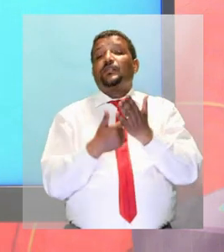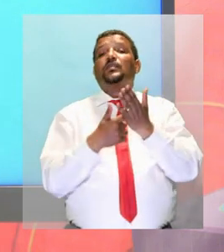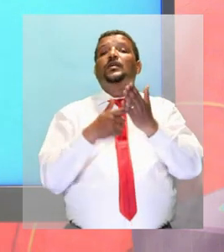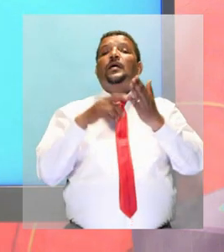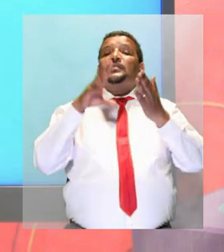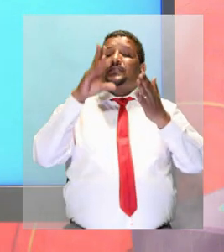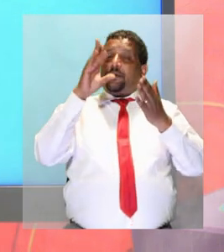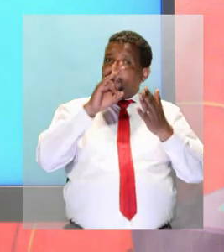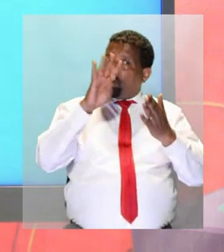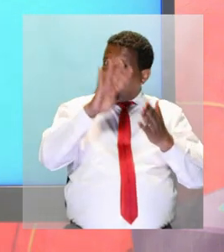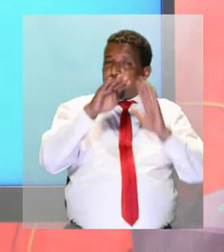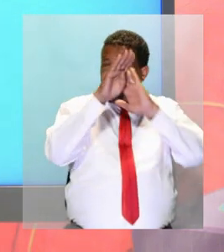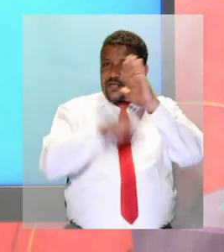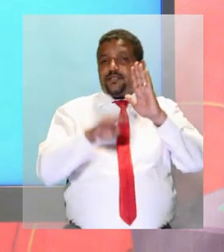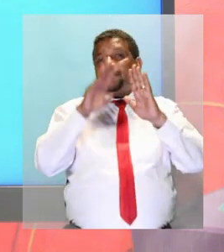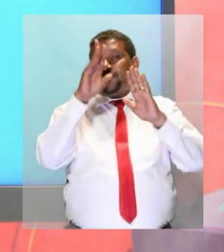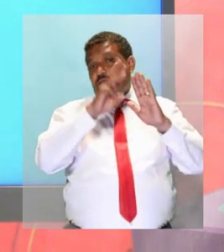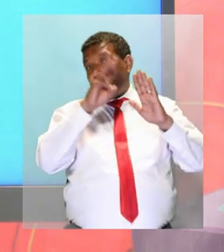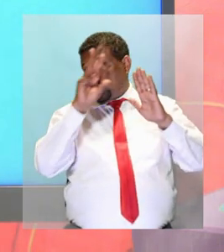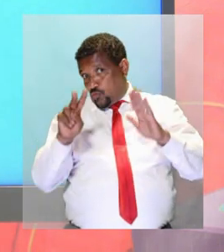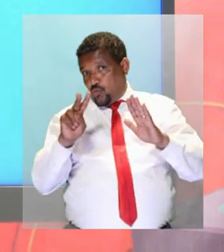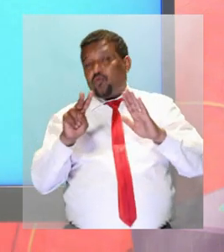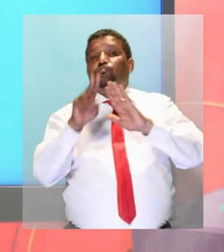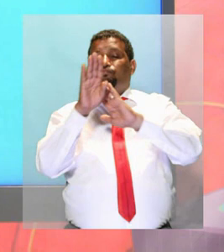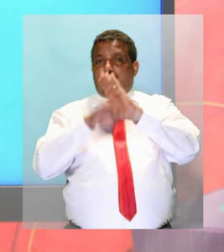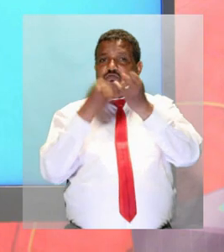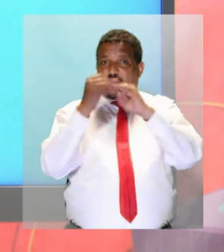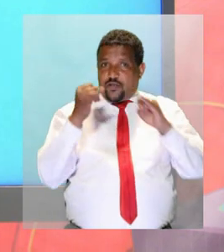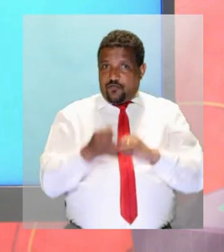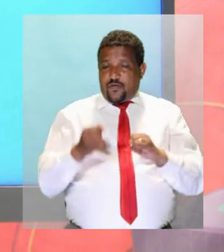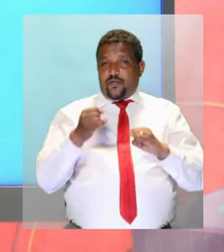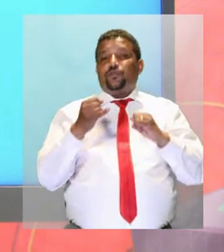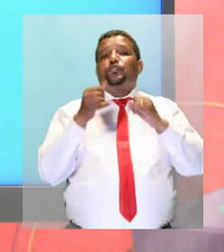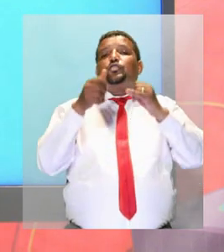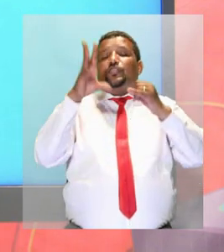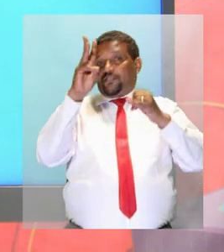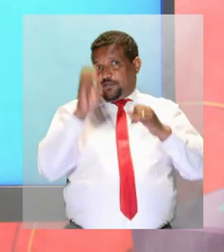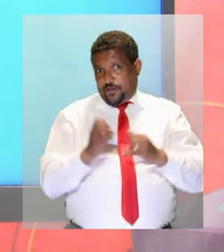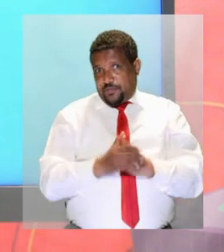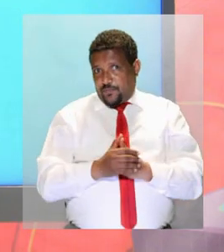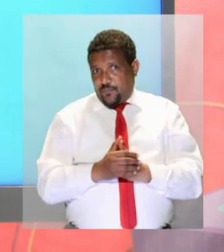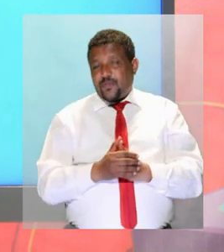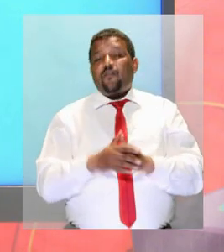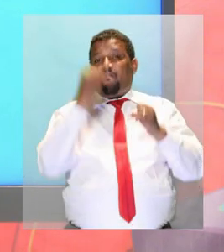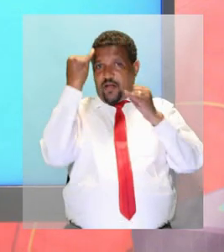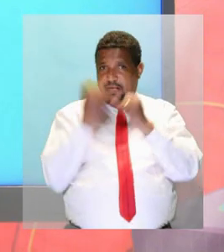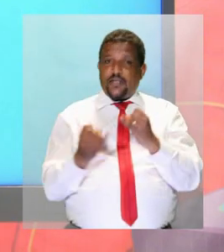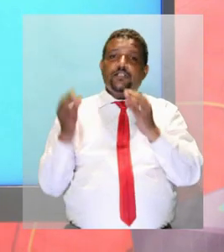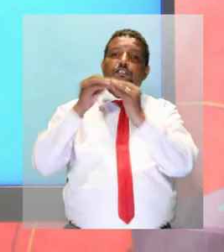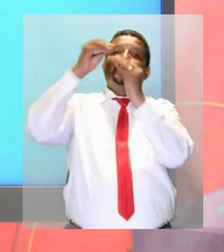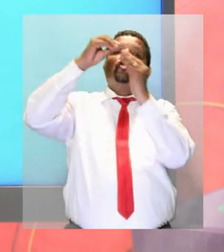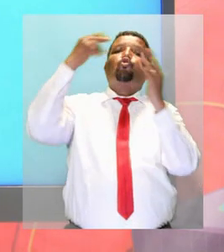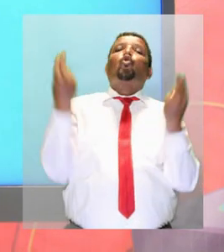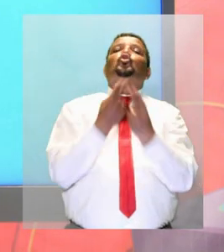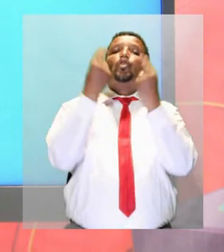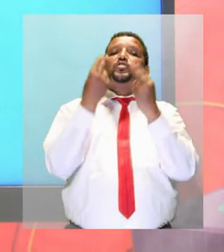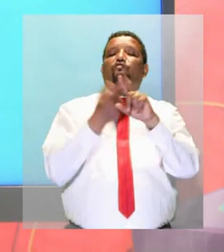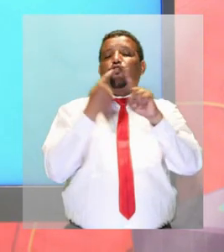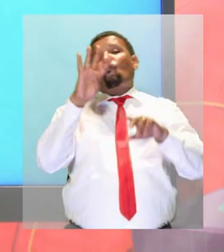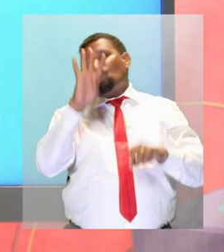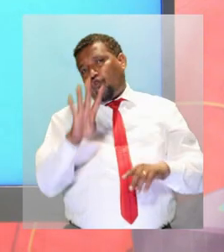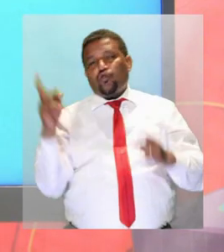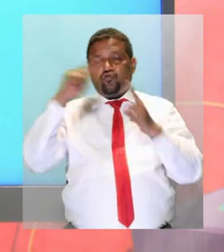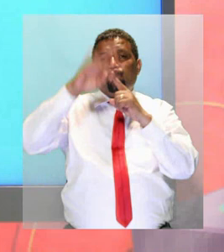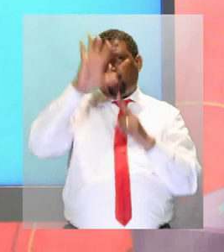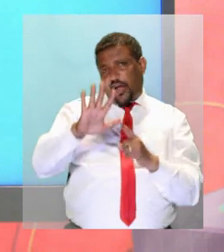divided by 4 minus 3, which is 16. And finally, when we increase consumption from 4 to 5,